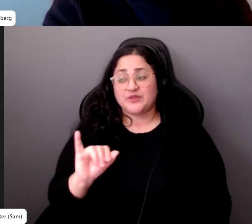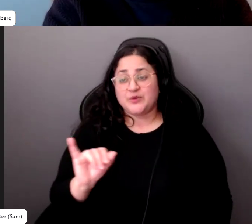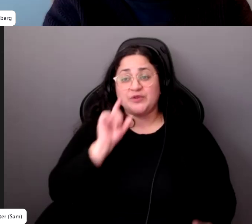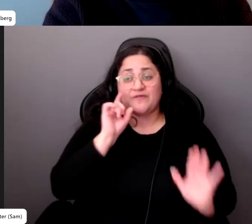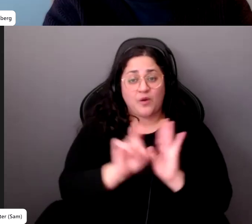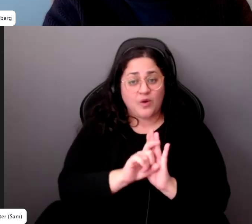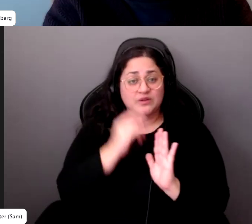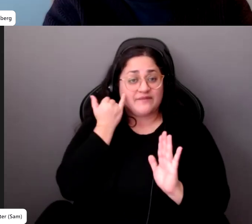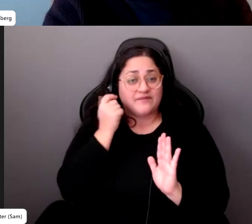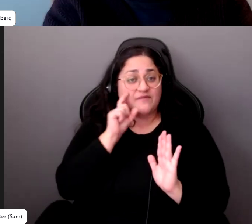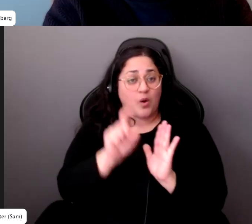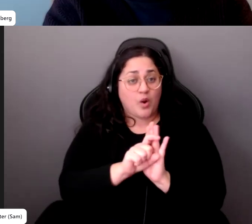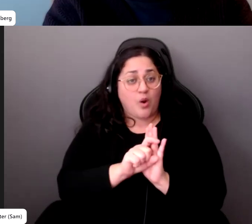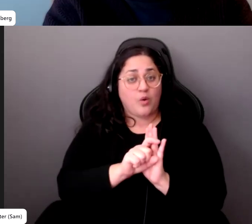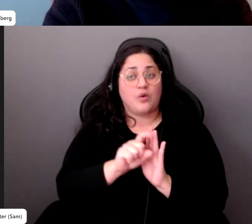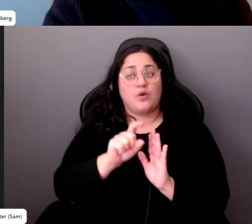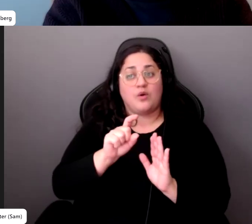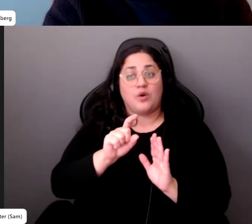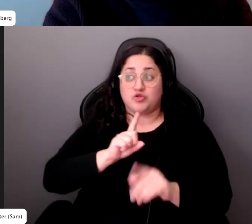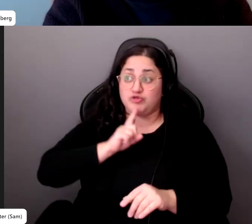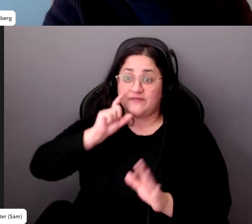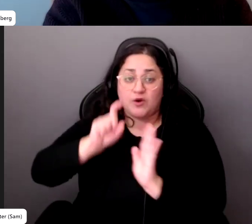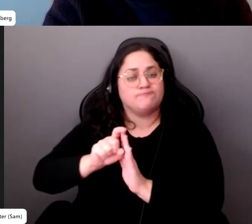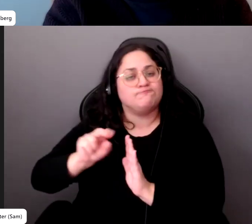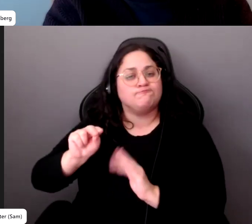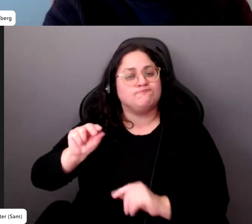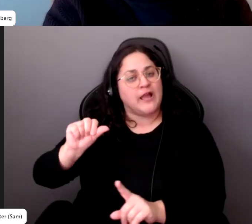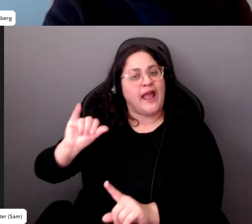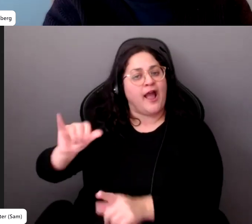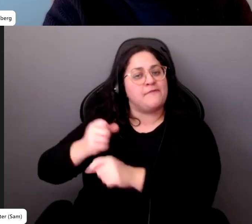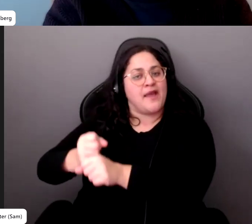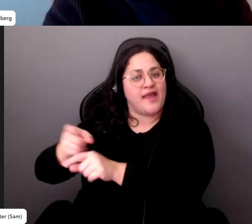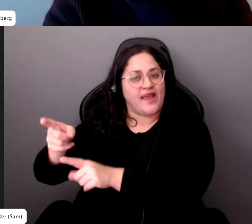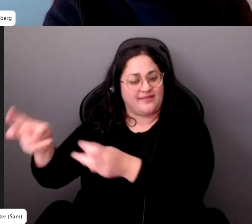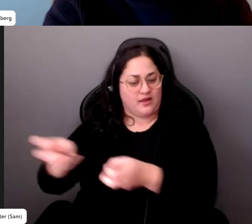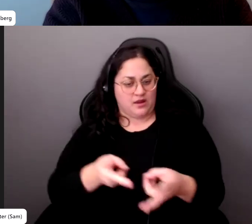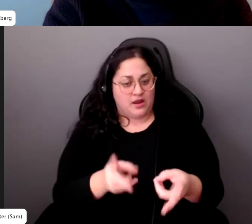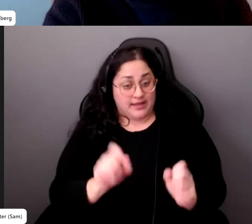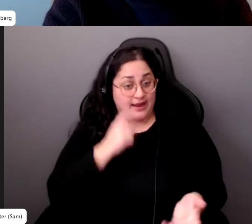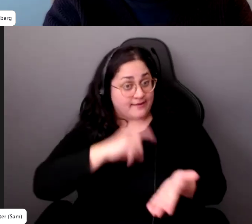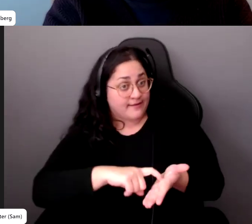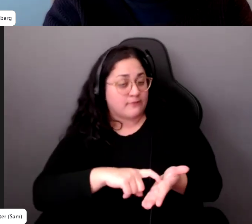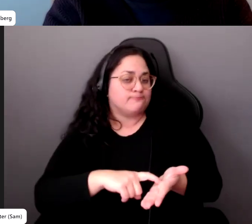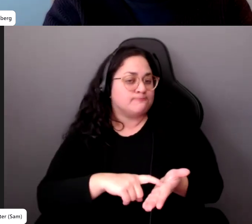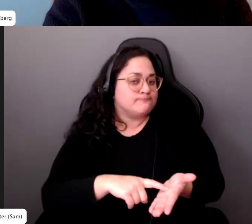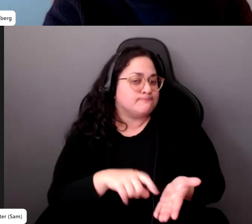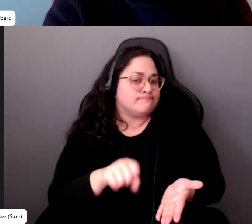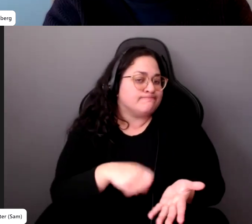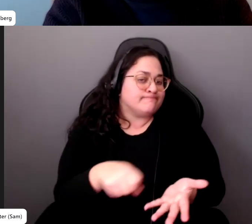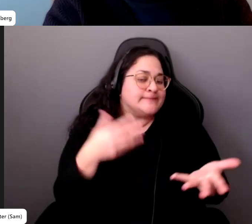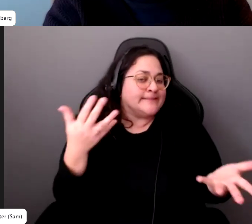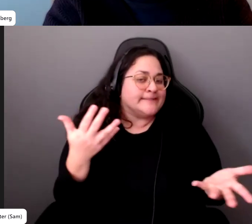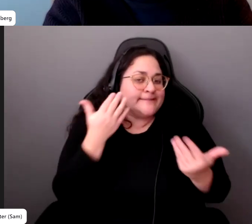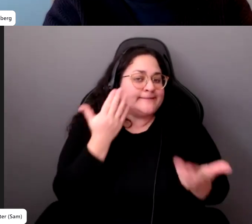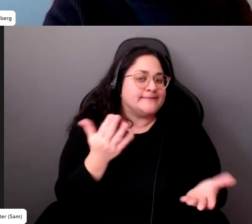work? Yeah, so you come to the right person to actually give a course on disinformation and scams for the federal government. So it's We're quite going to nice.